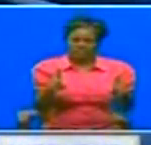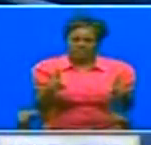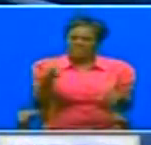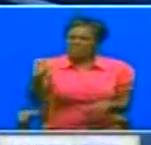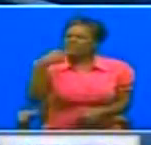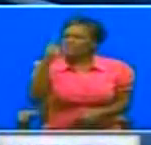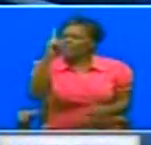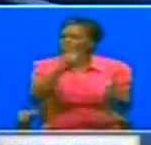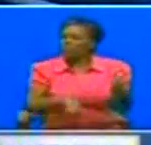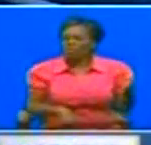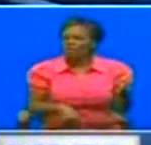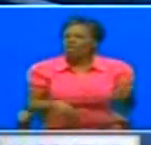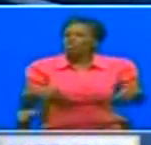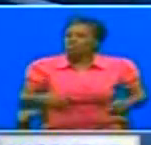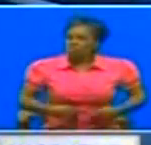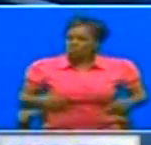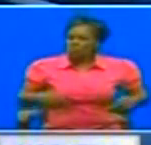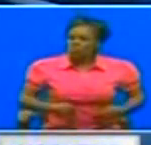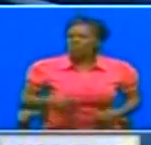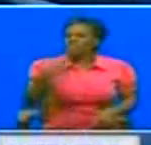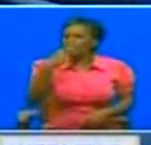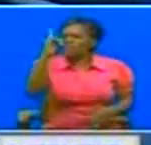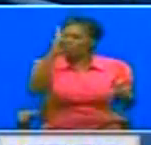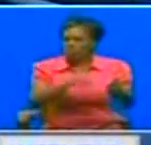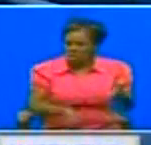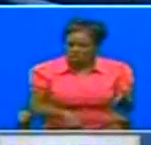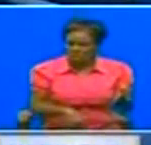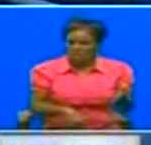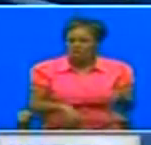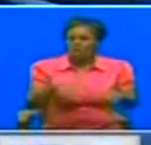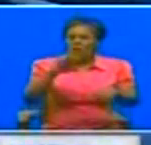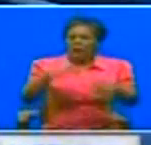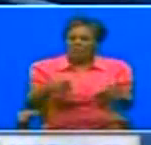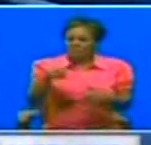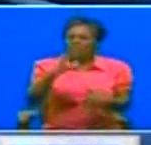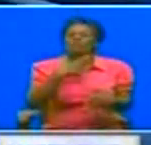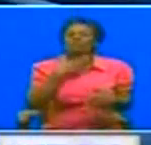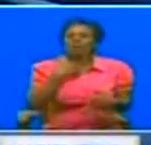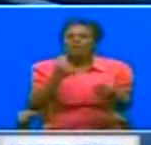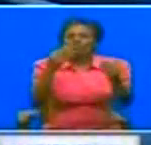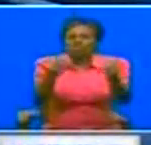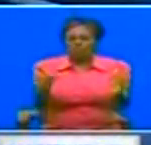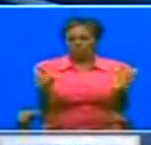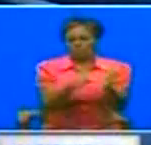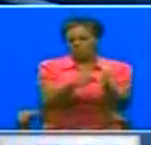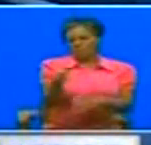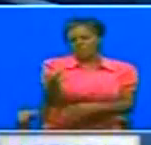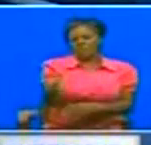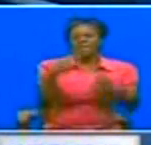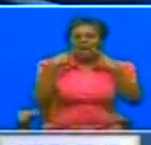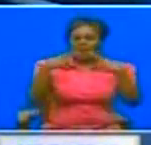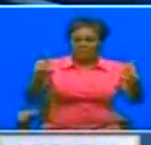saying? What are the teenagers, the young men and women saying about how they'd want to be dealt with respect to